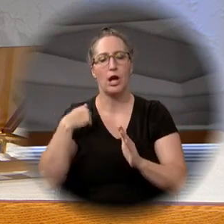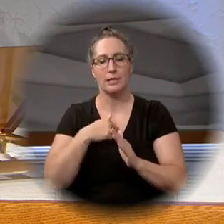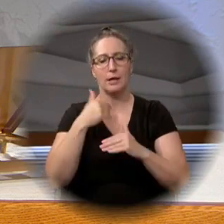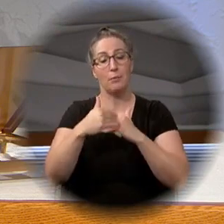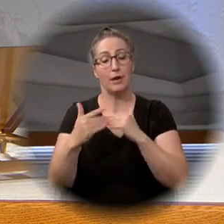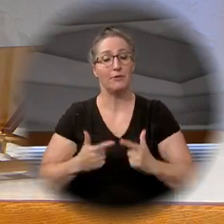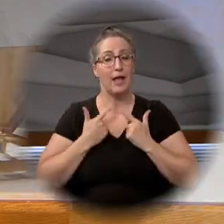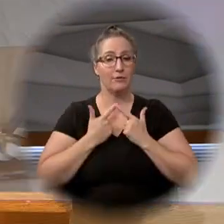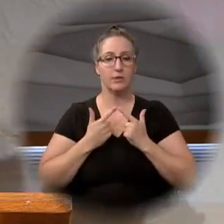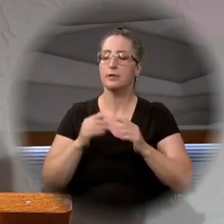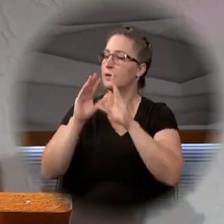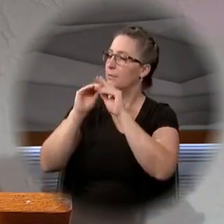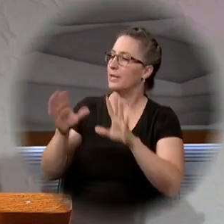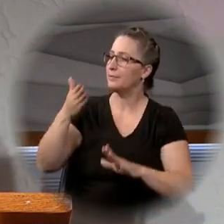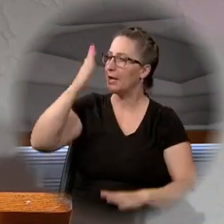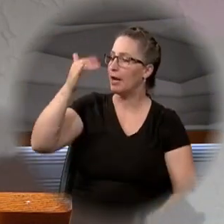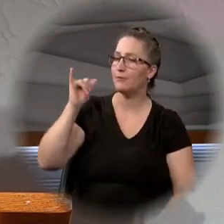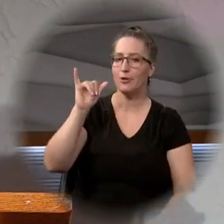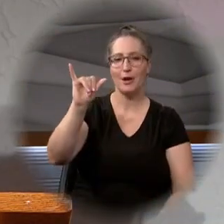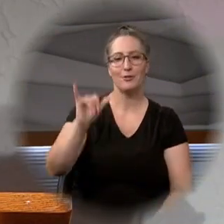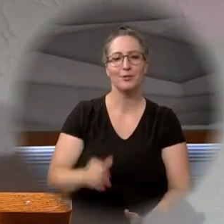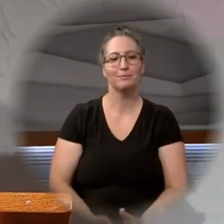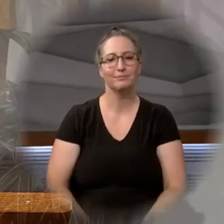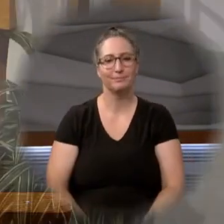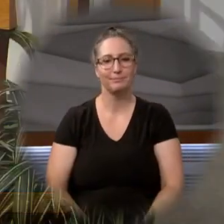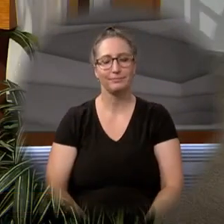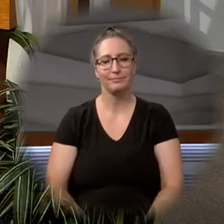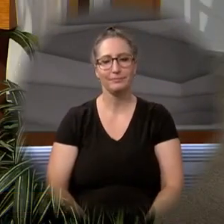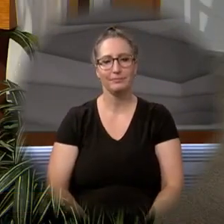the bread of life. Blessed be God forever.